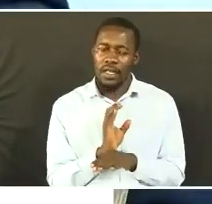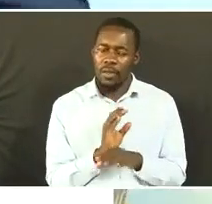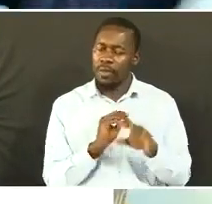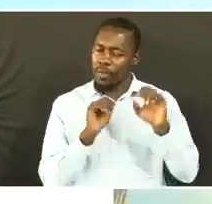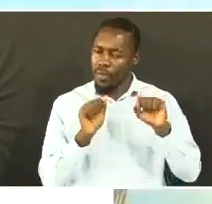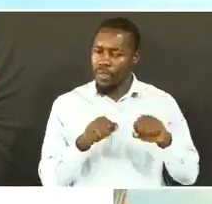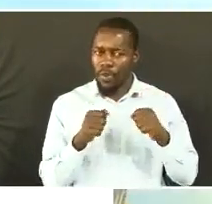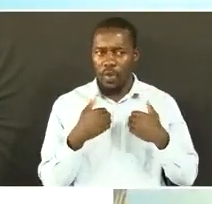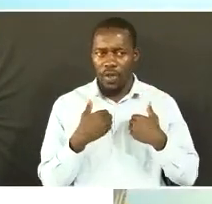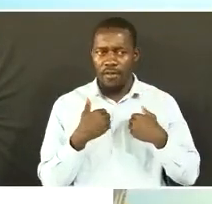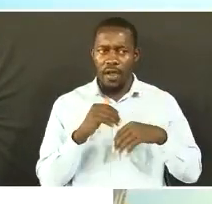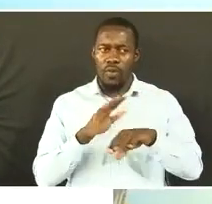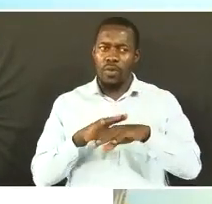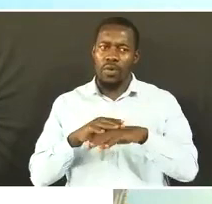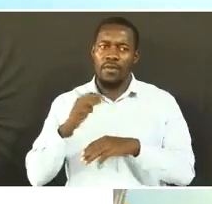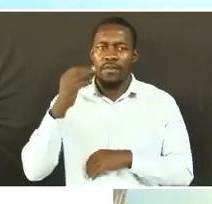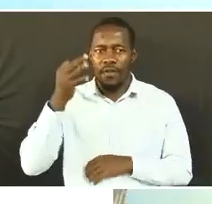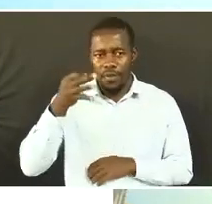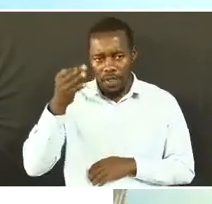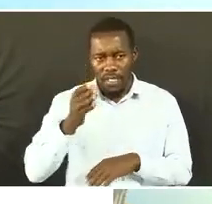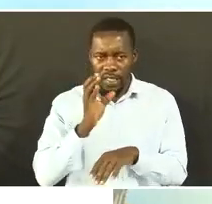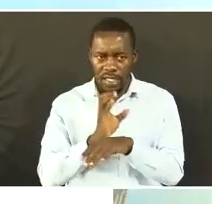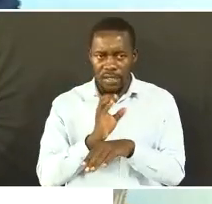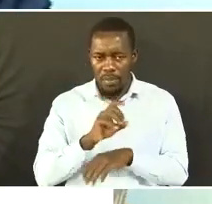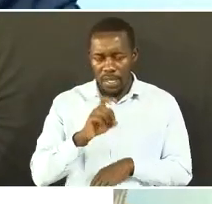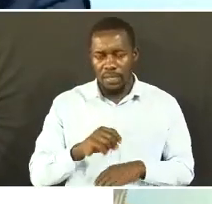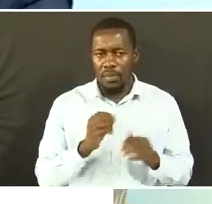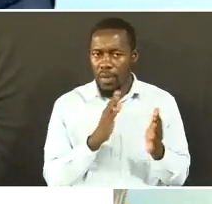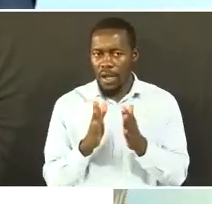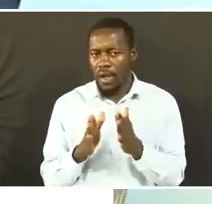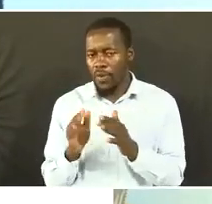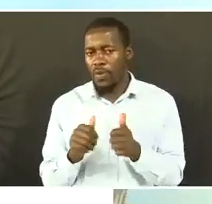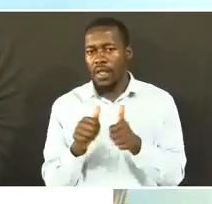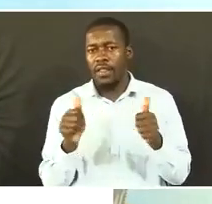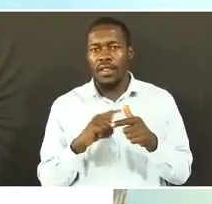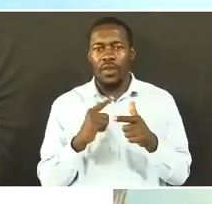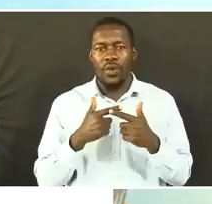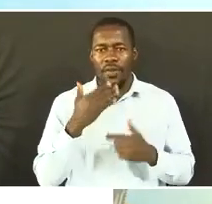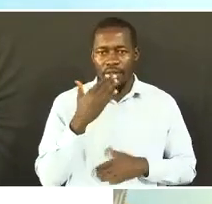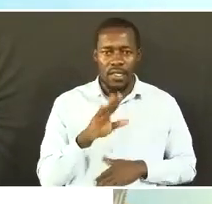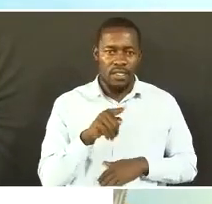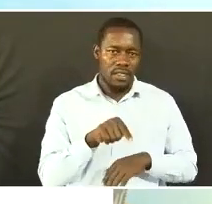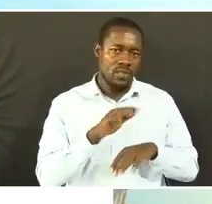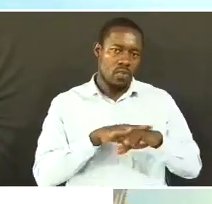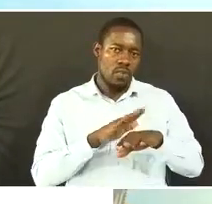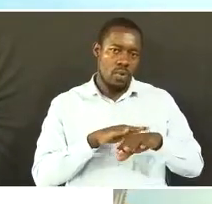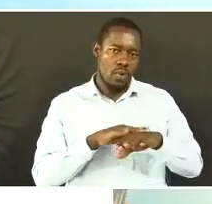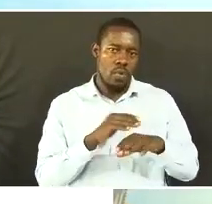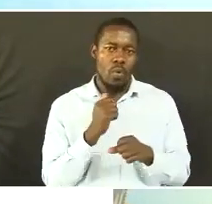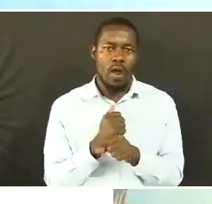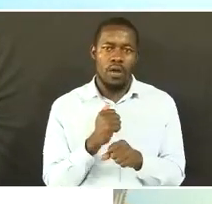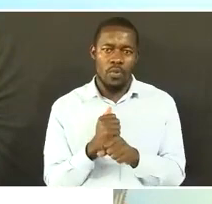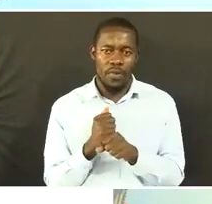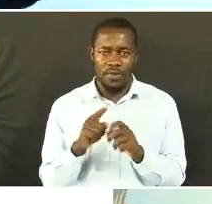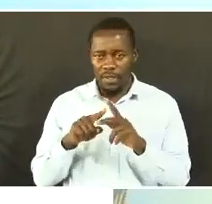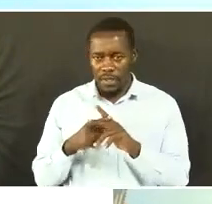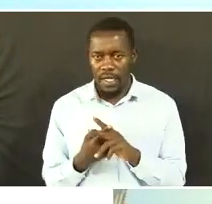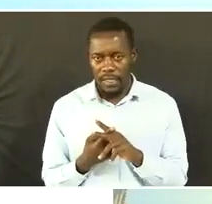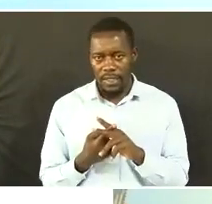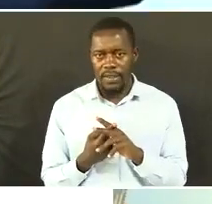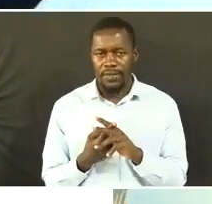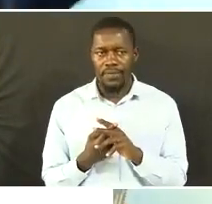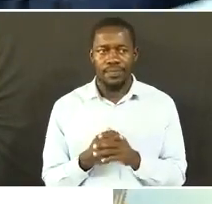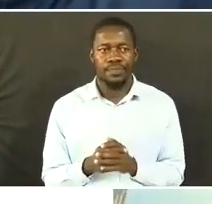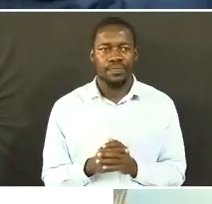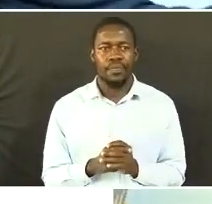and ensure that we can complete this marvelous chaplaincy loop that we have created, beginning